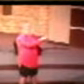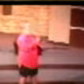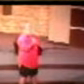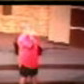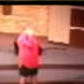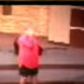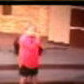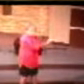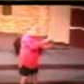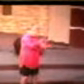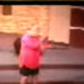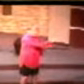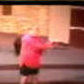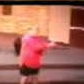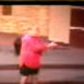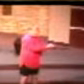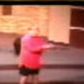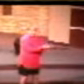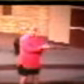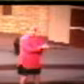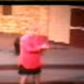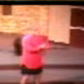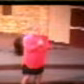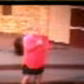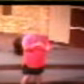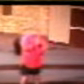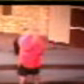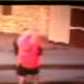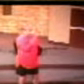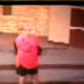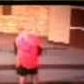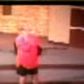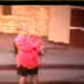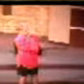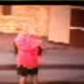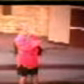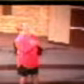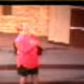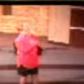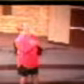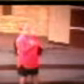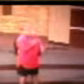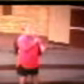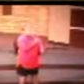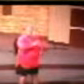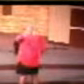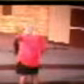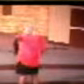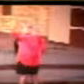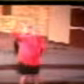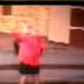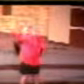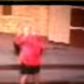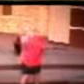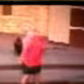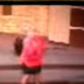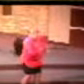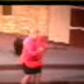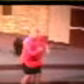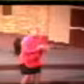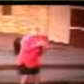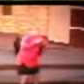Here he comes. See if he can make it all the way here. What does he do? He steps down and he runs towards